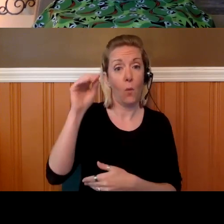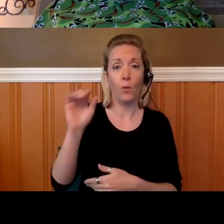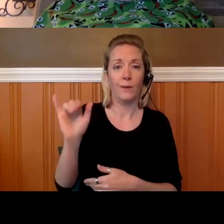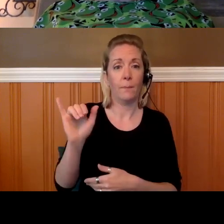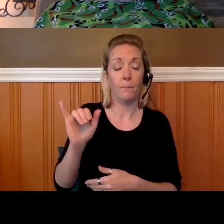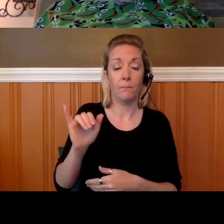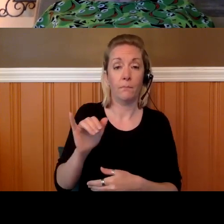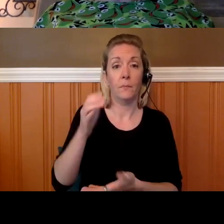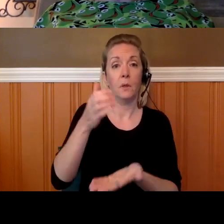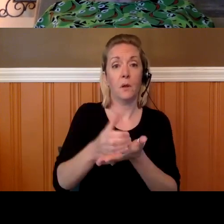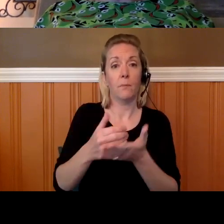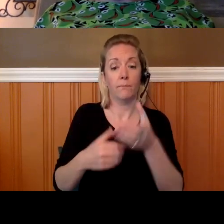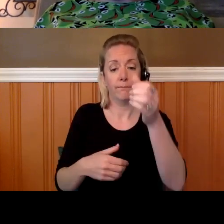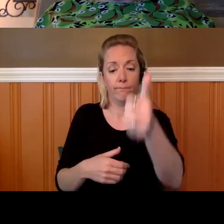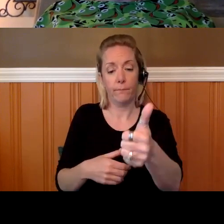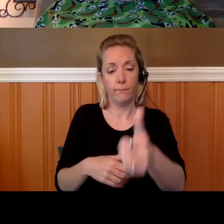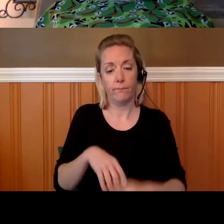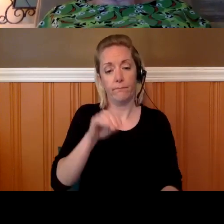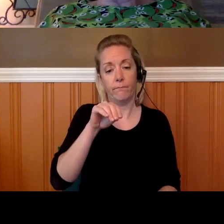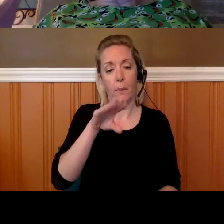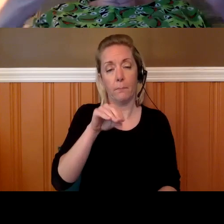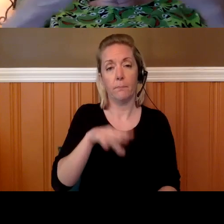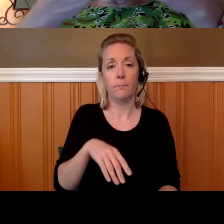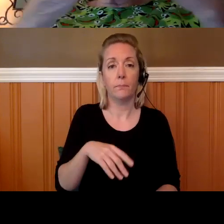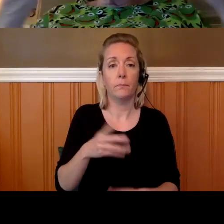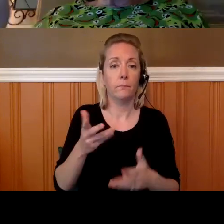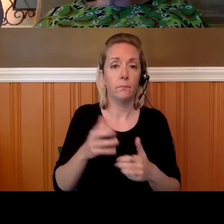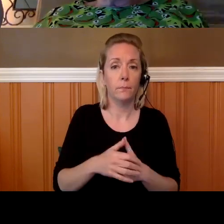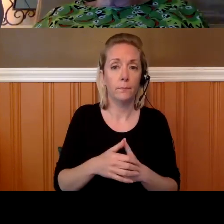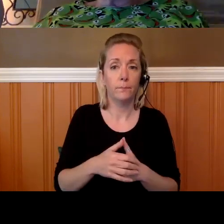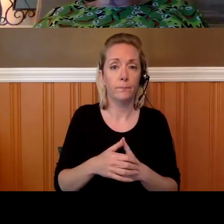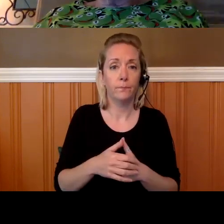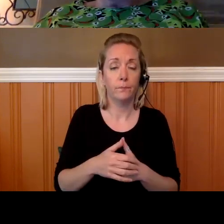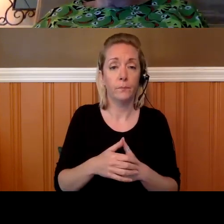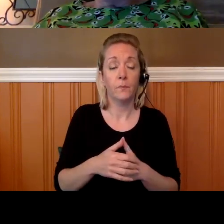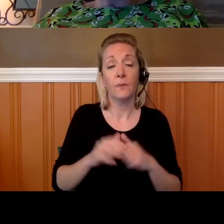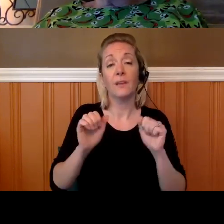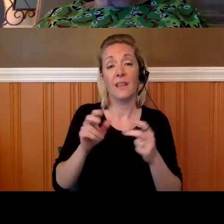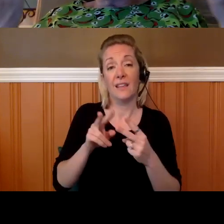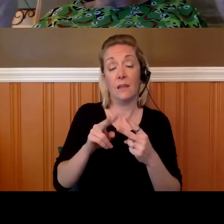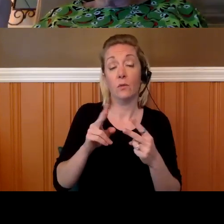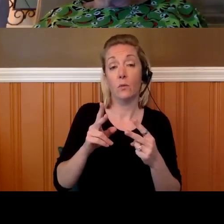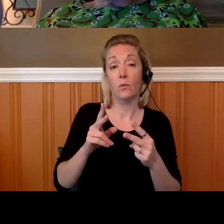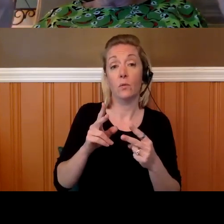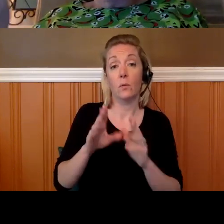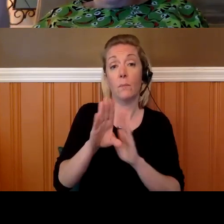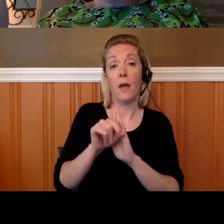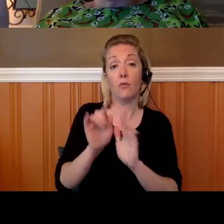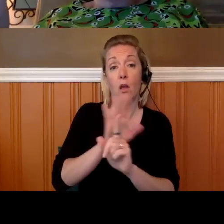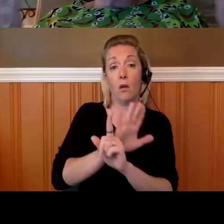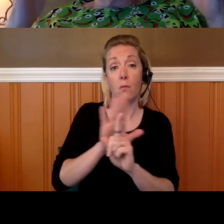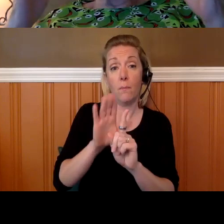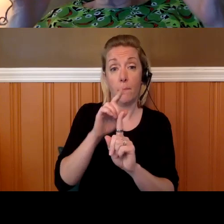the picture of the cup, and you can either do it on a plain black background, and then